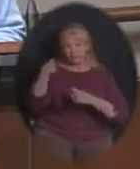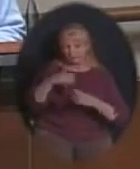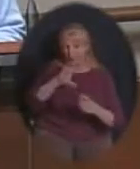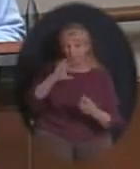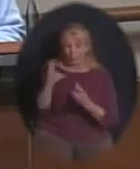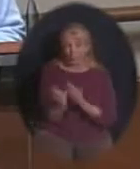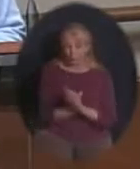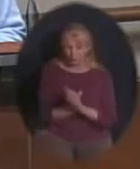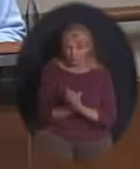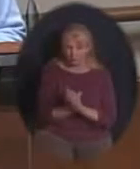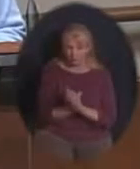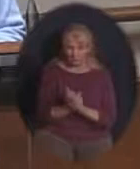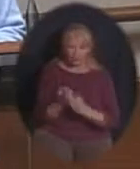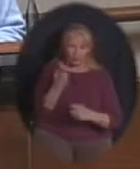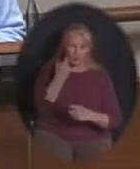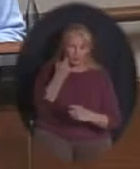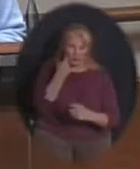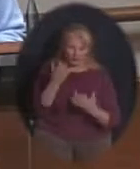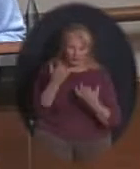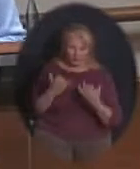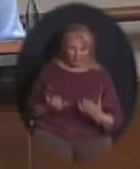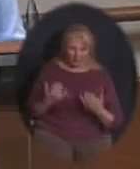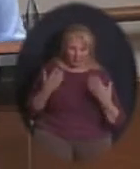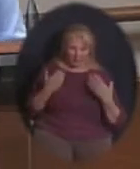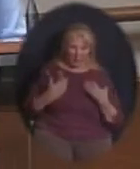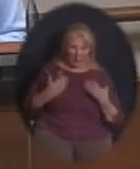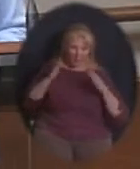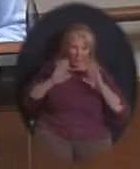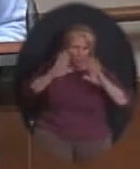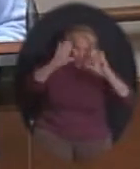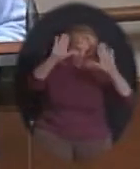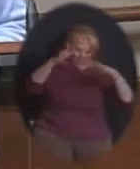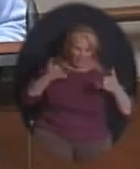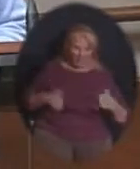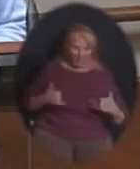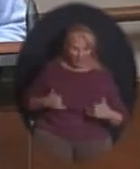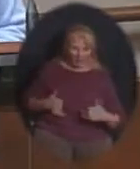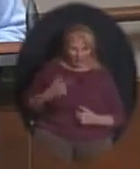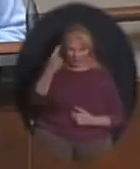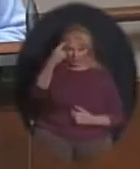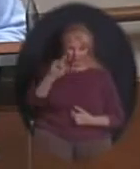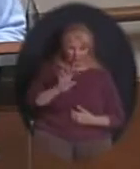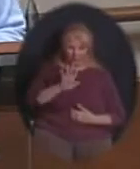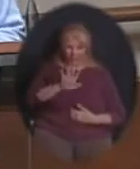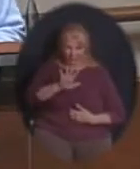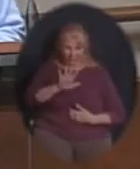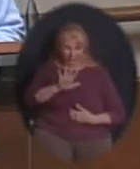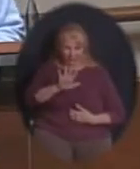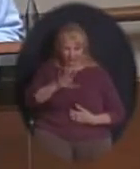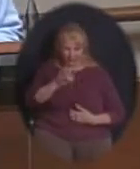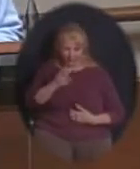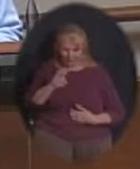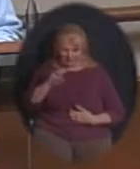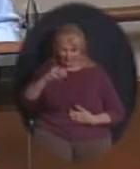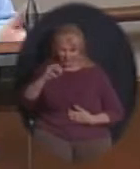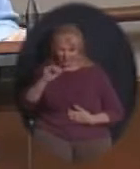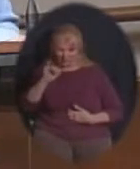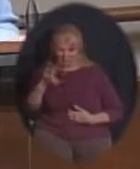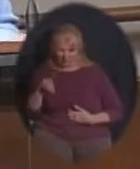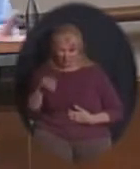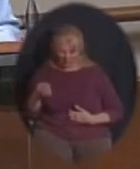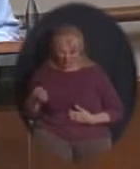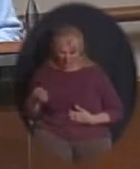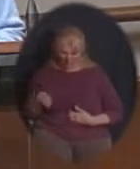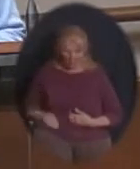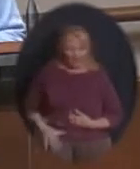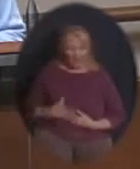afternoon, they had a lovely party, which was a Cuatro de Mayo, one day early, for the Cinco de Mayo celebration, and they were able to tell me what